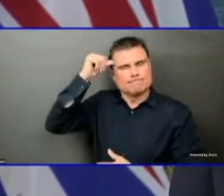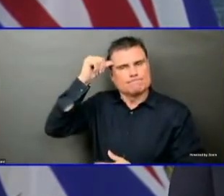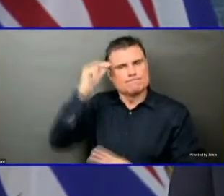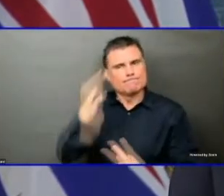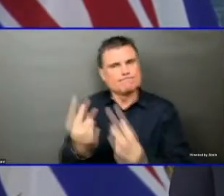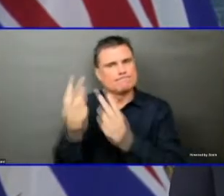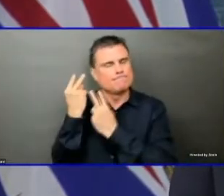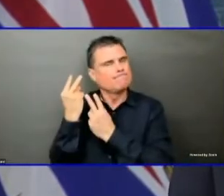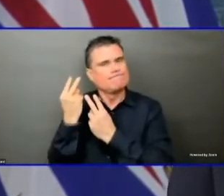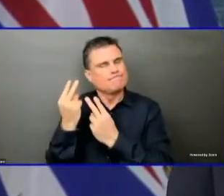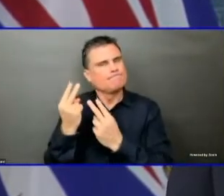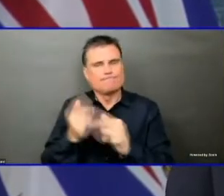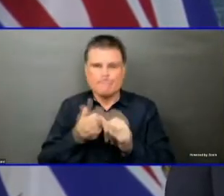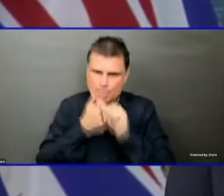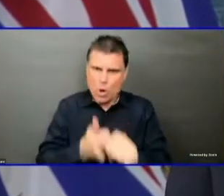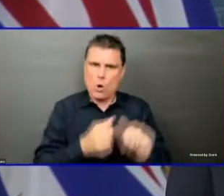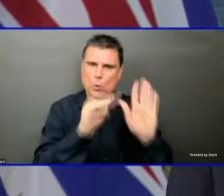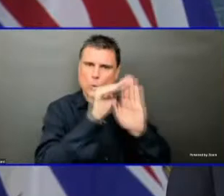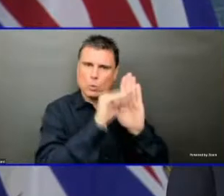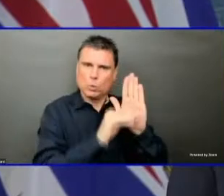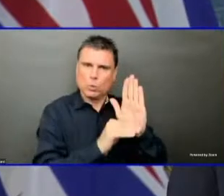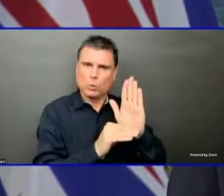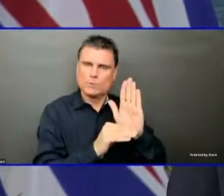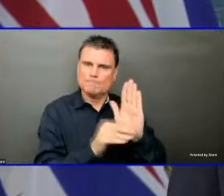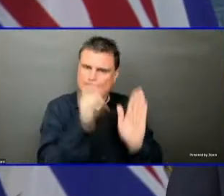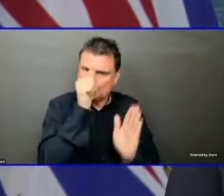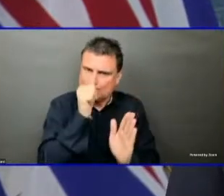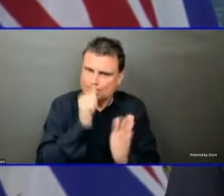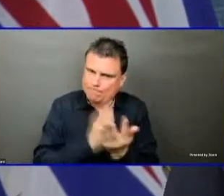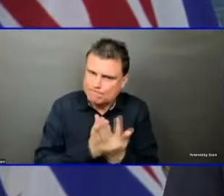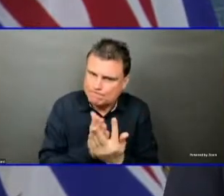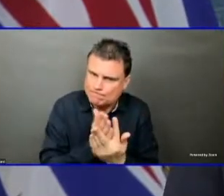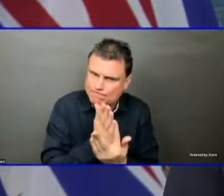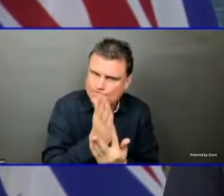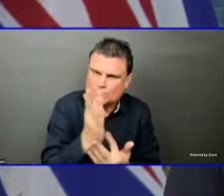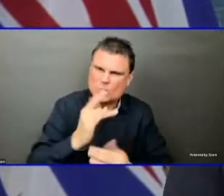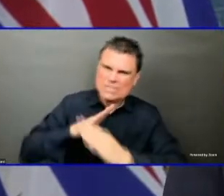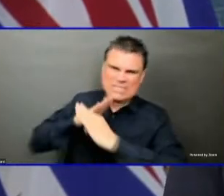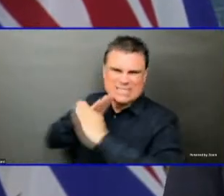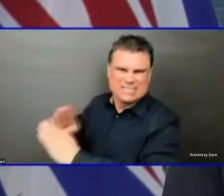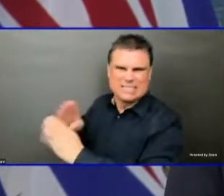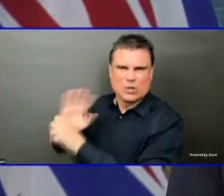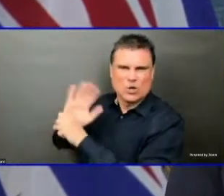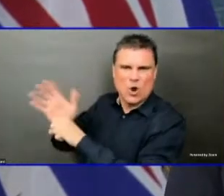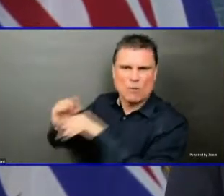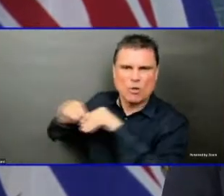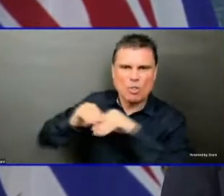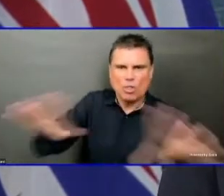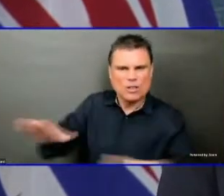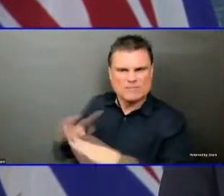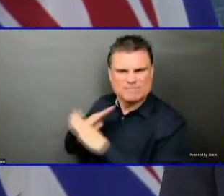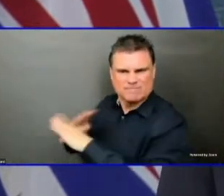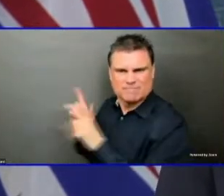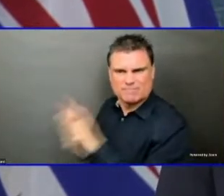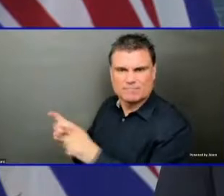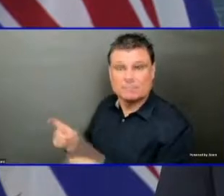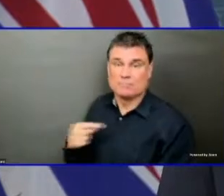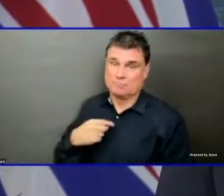of COVID-19. I'm not going to add anything to the modeling today, except to note